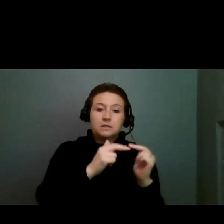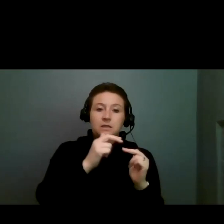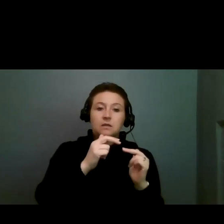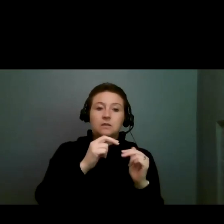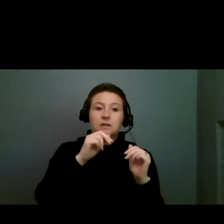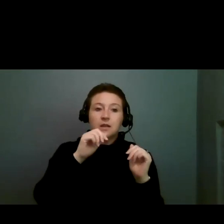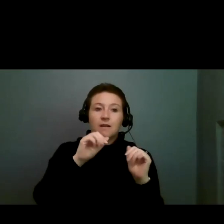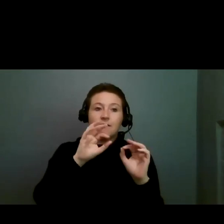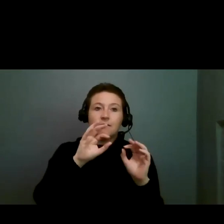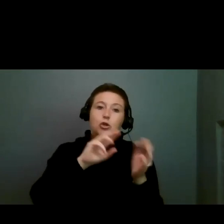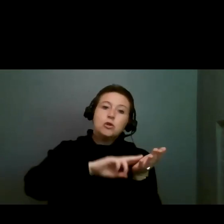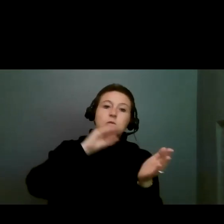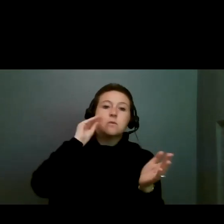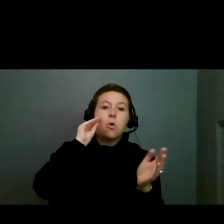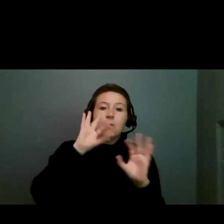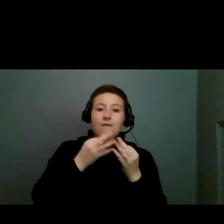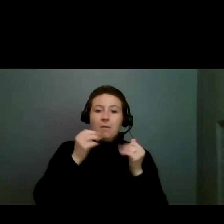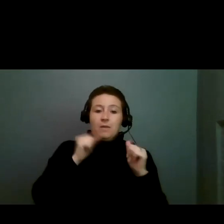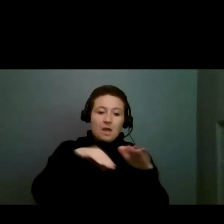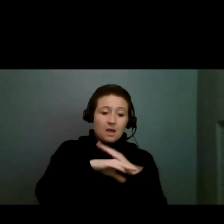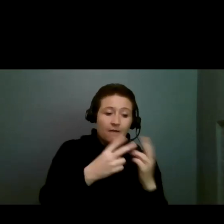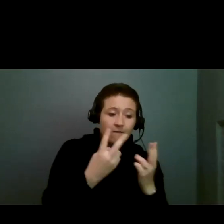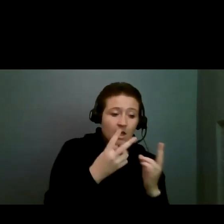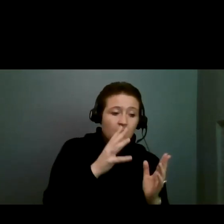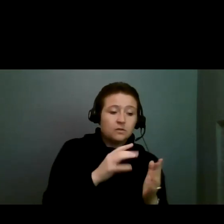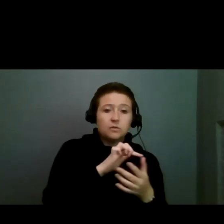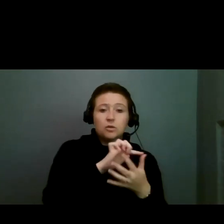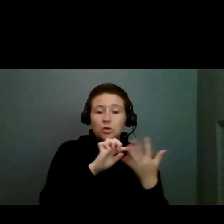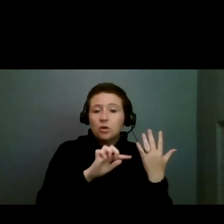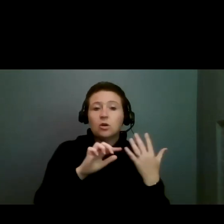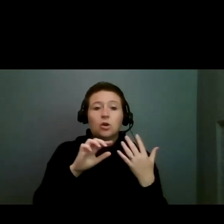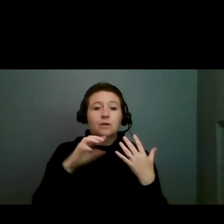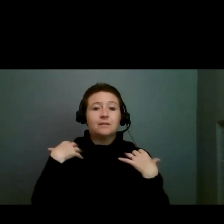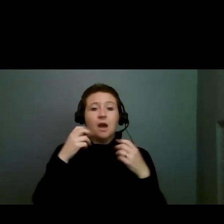families and other healthcare providers is being jeopardized.